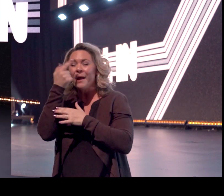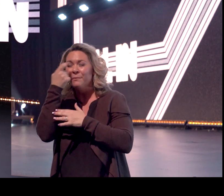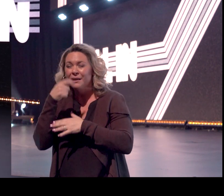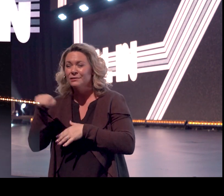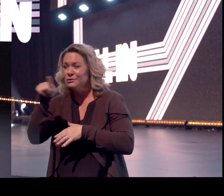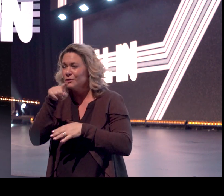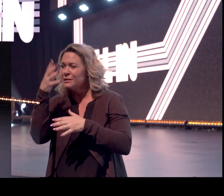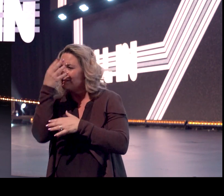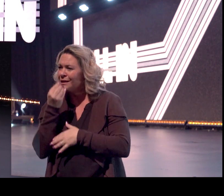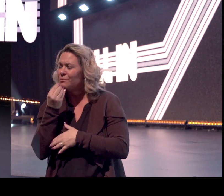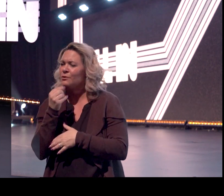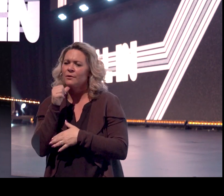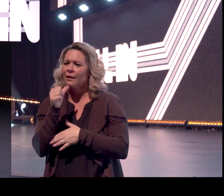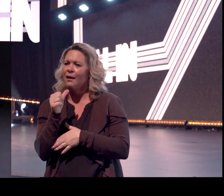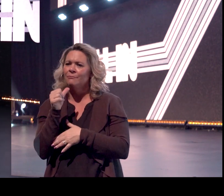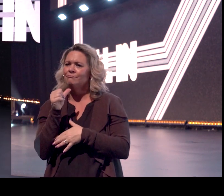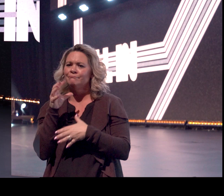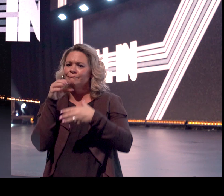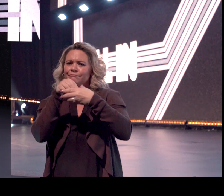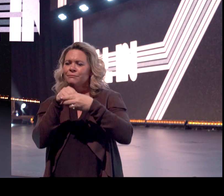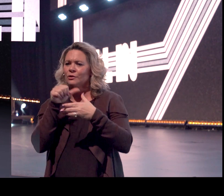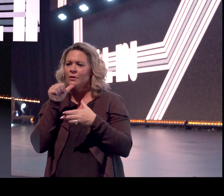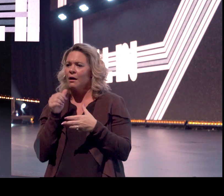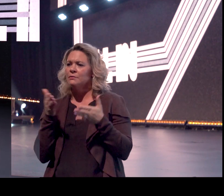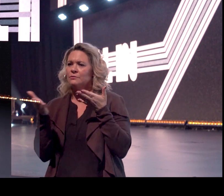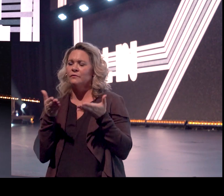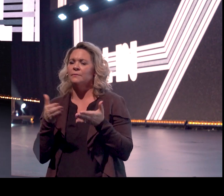Jesus because you're asleep.